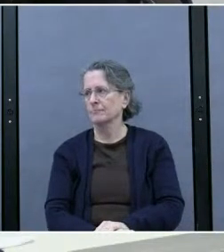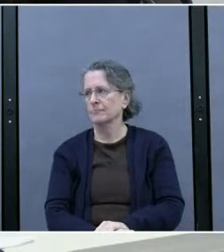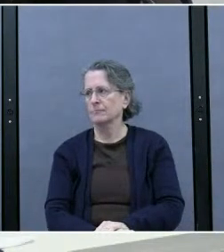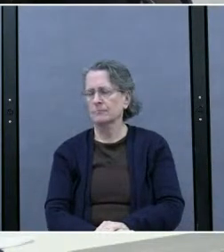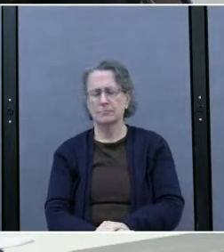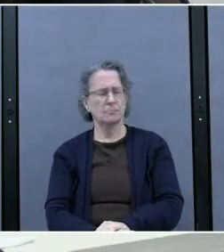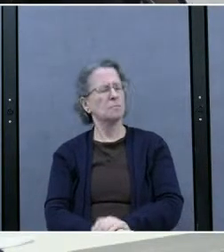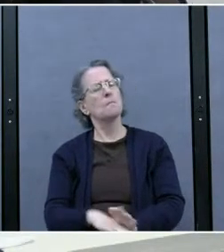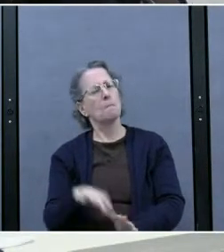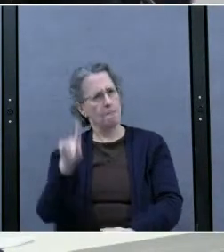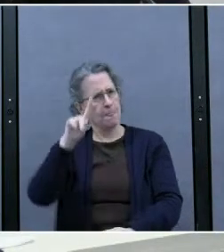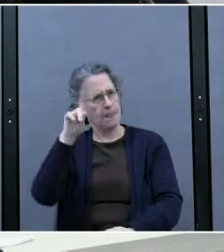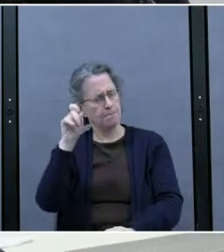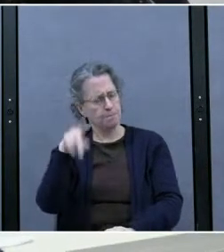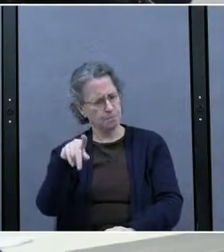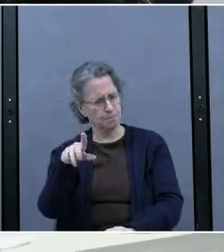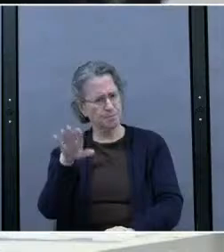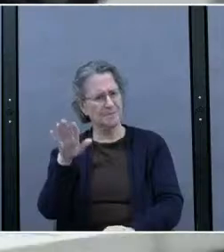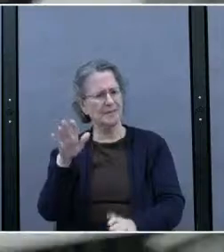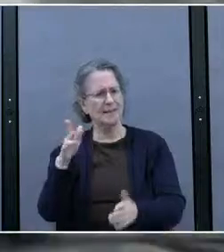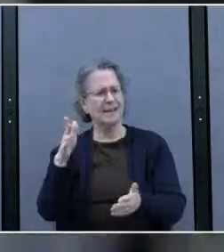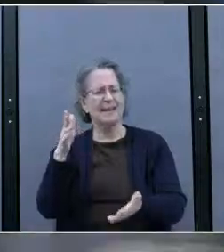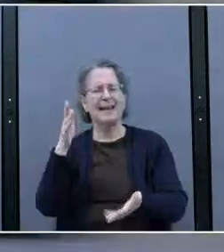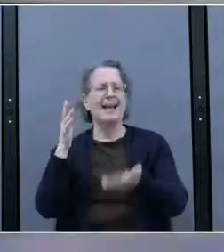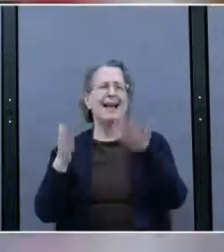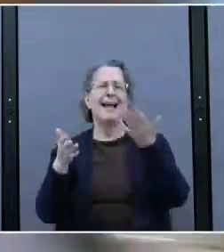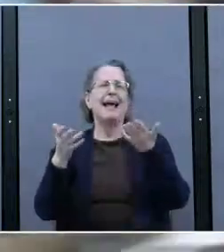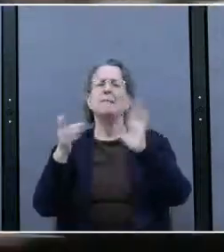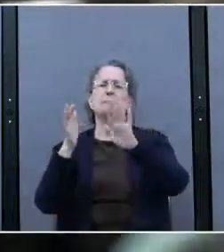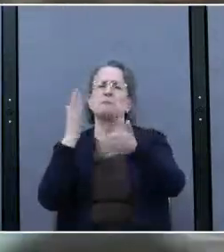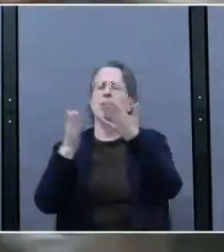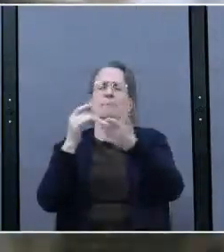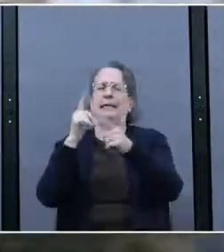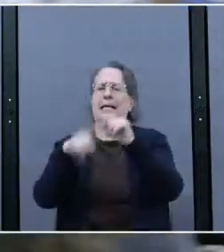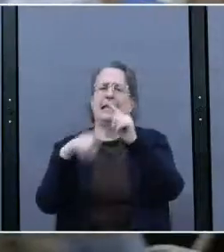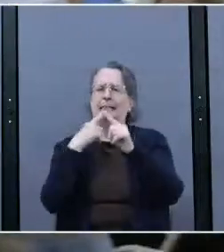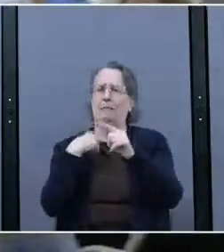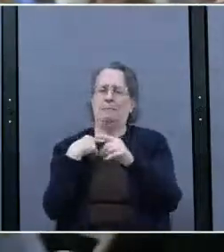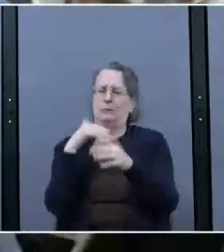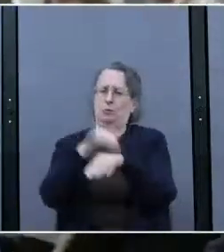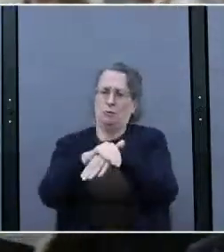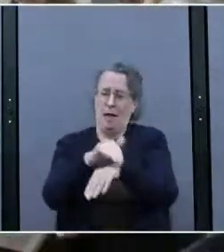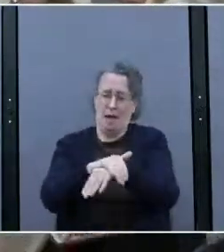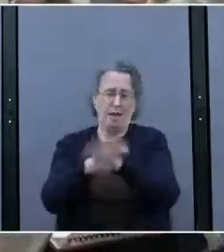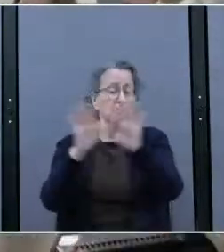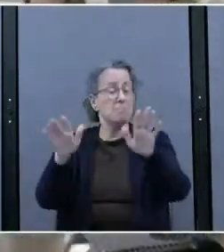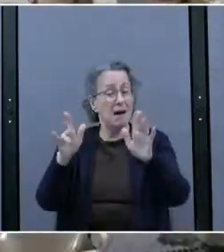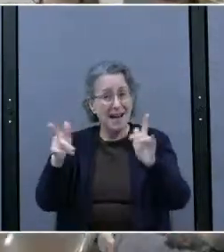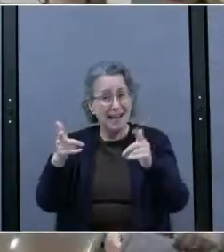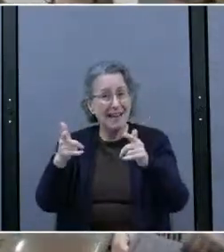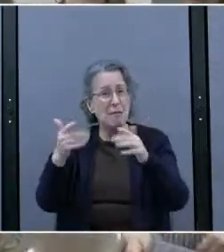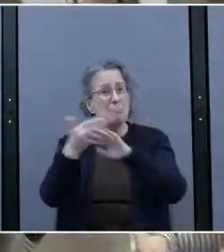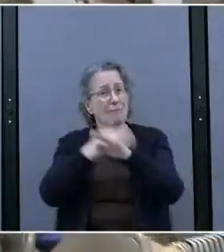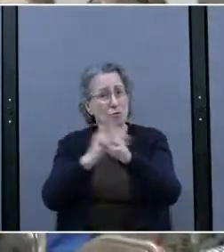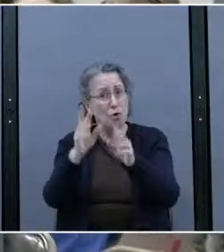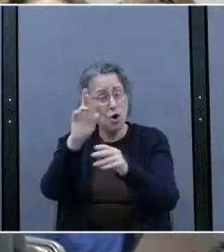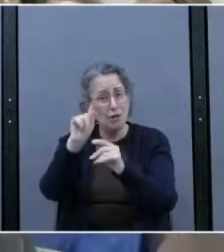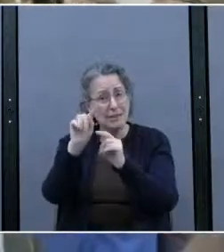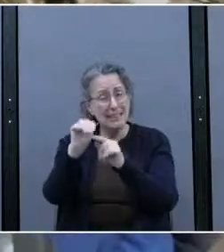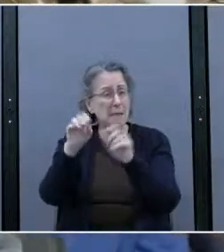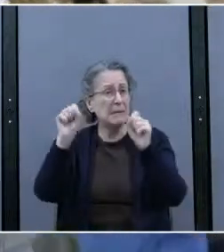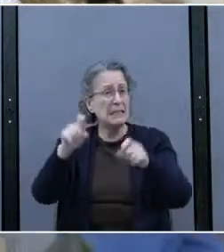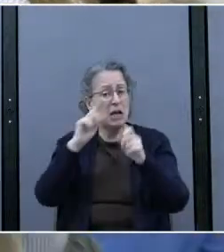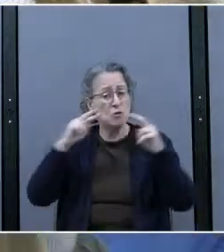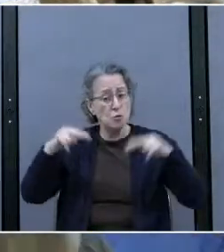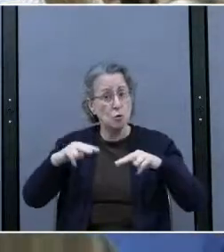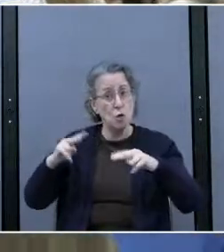Is there a way, I know probably not tonight, but before the meeting, that you could tell us for like the last 5